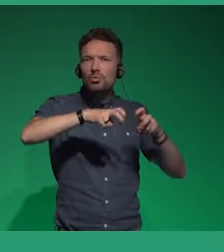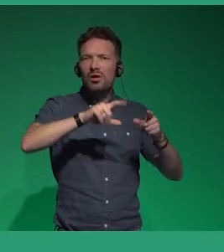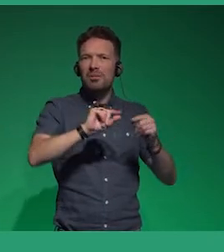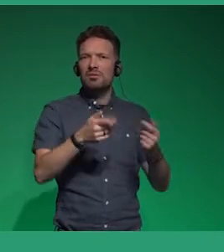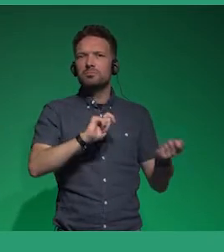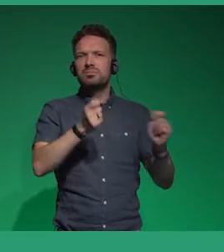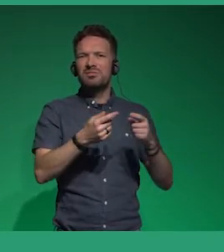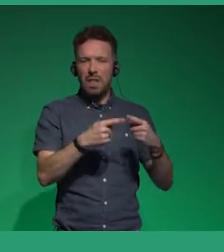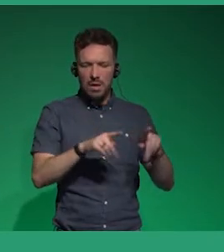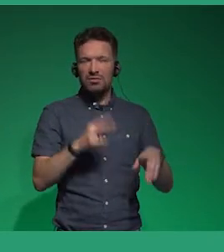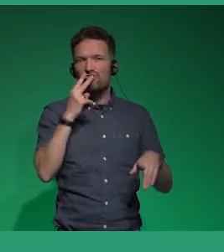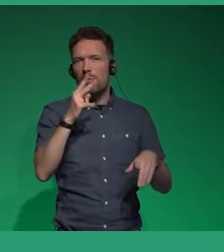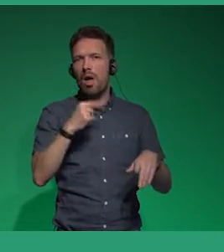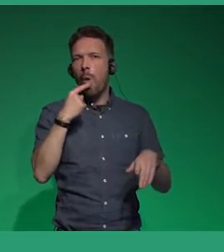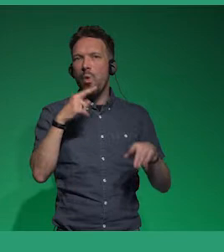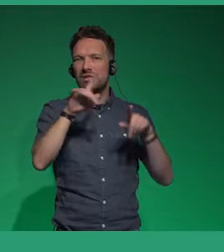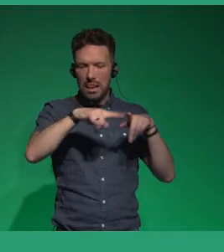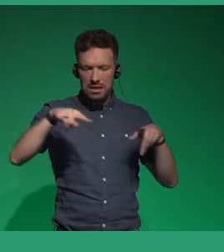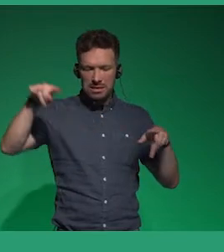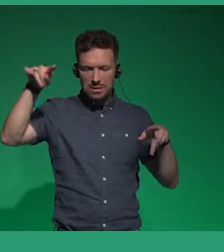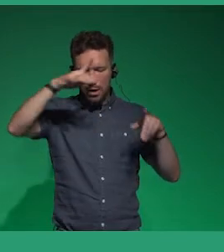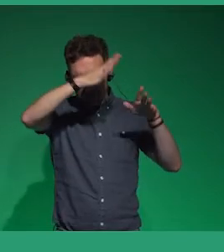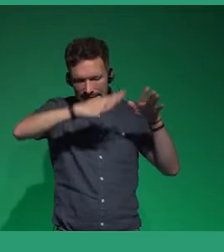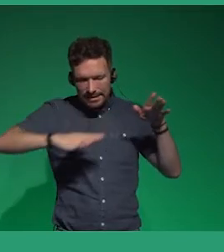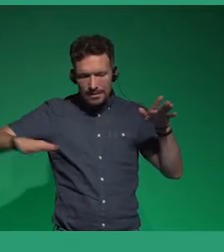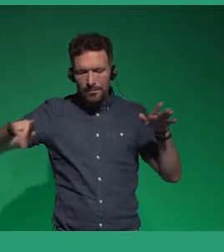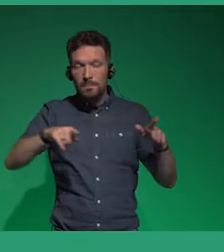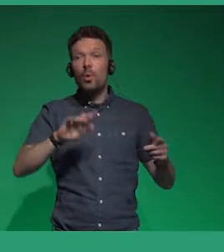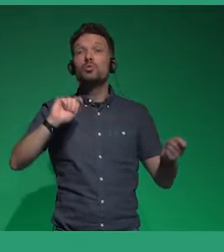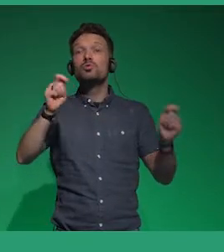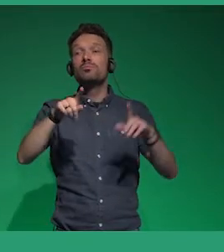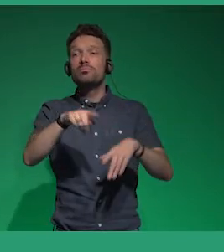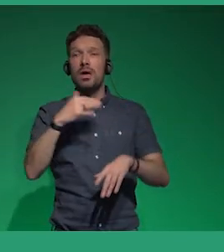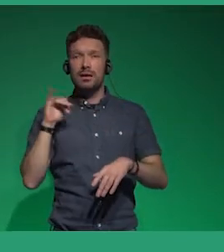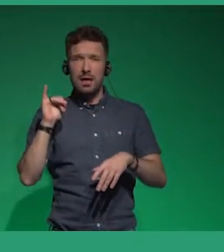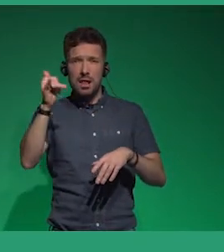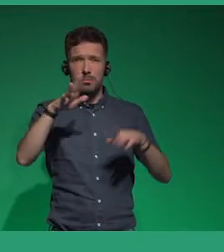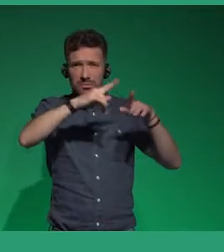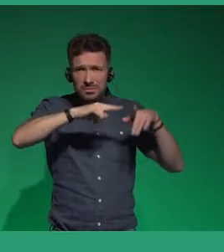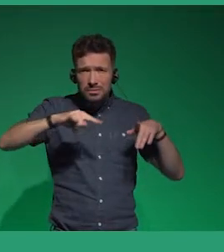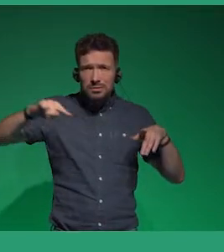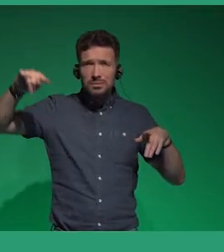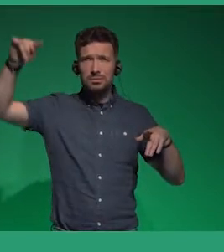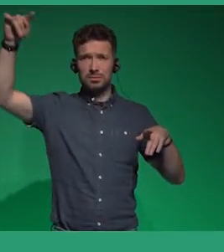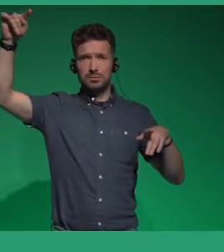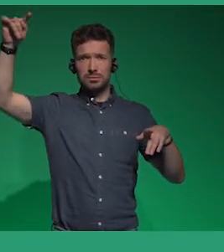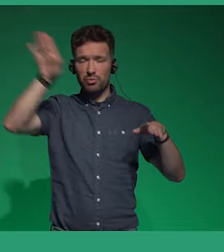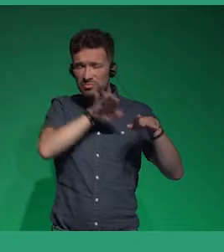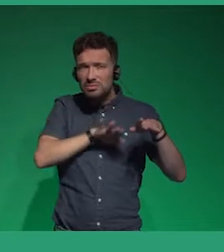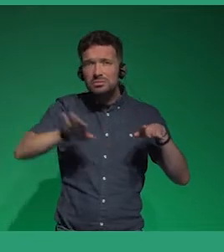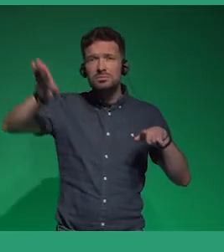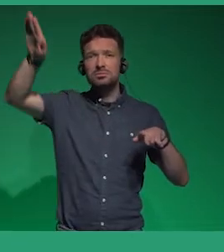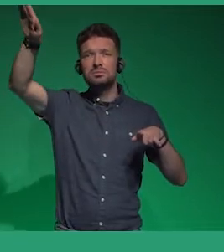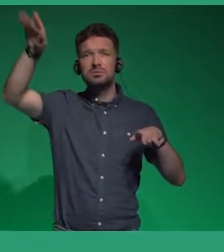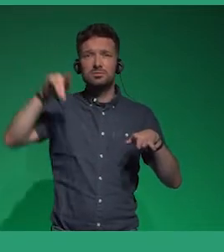gain in economic functions that Michael talked about. And so the question is now, is this always